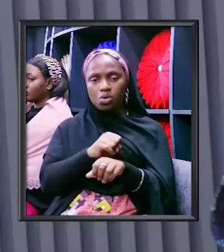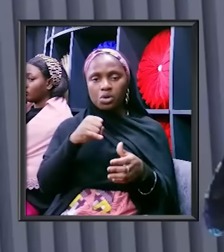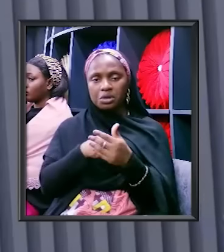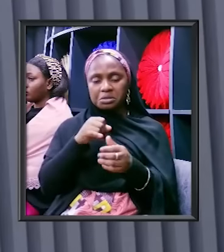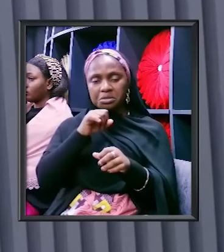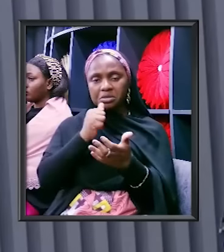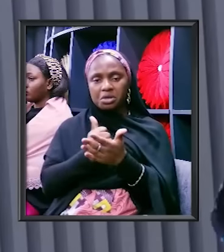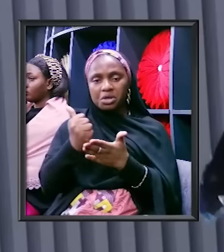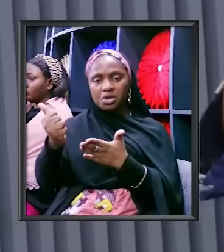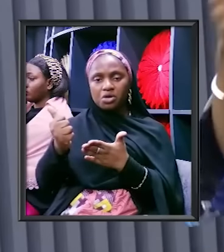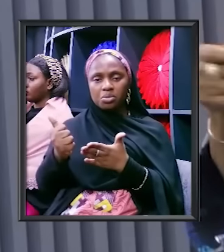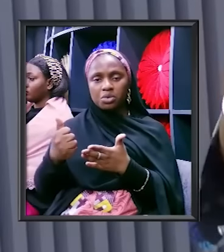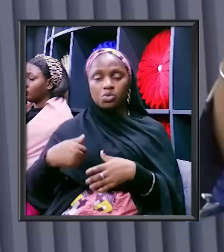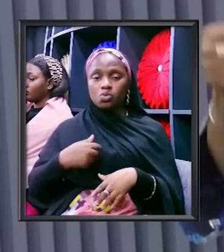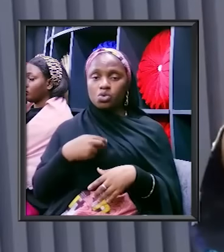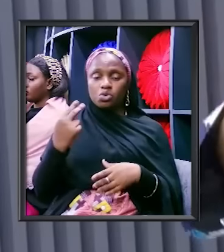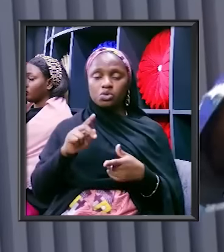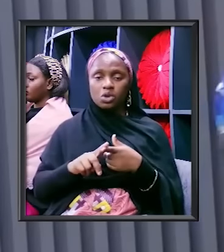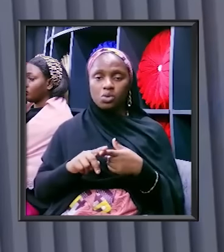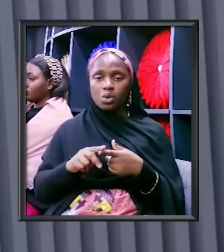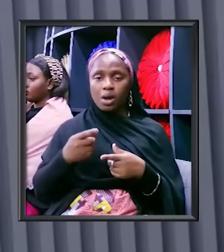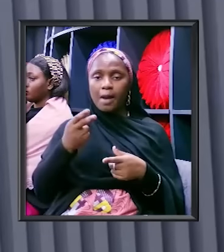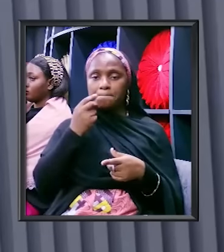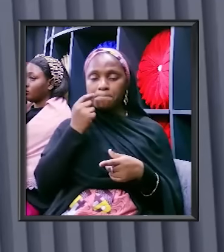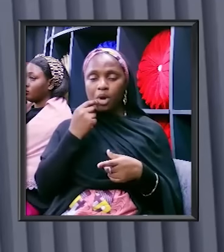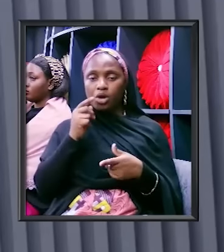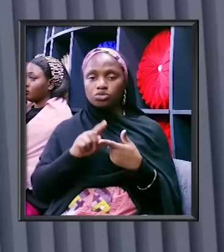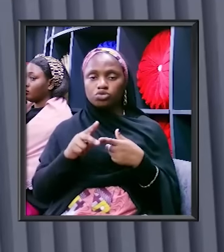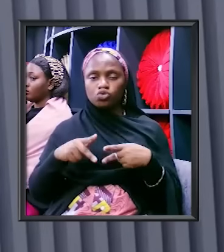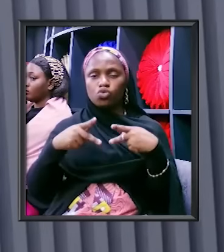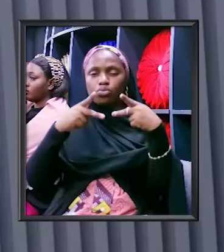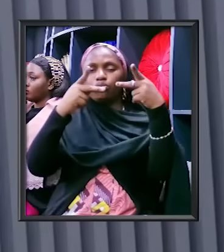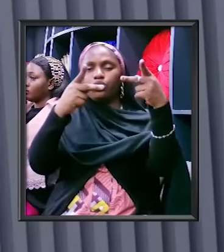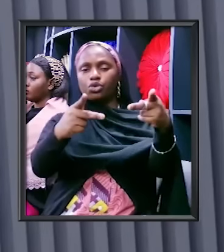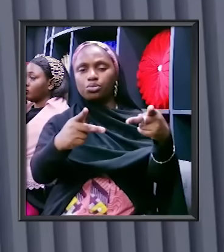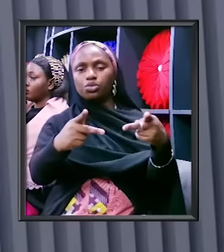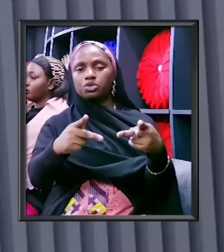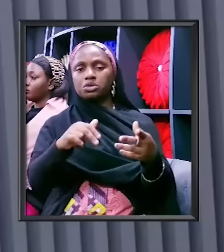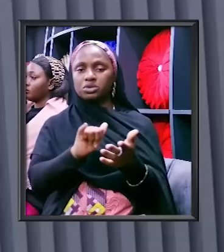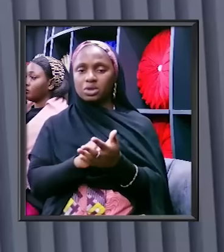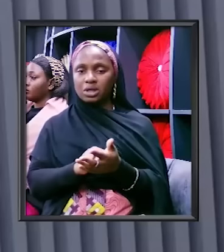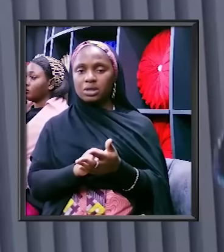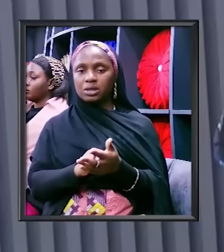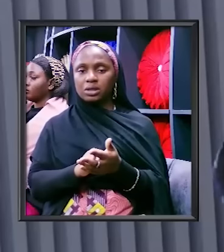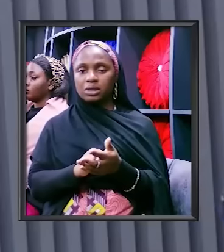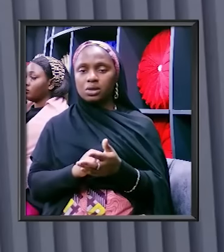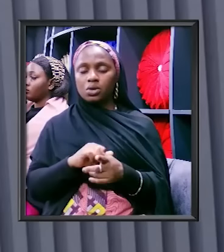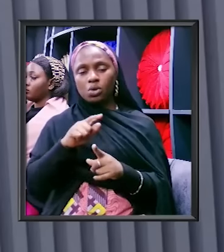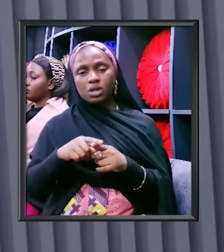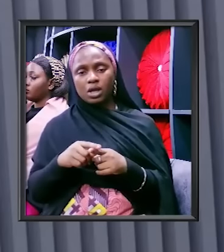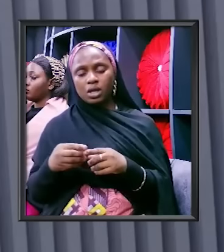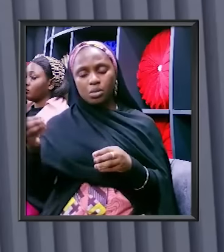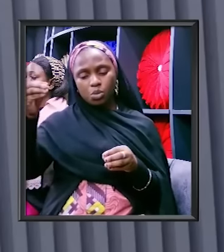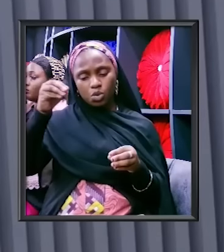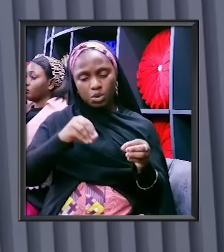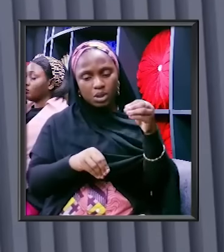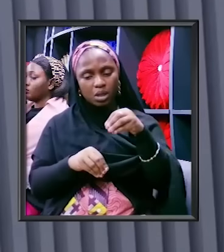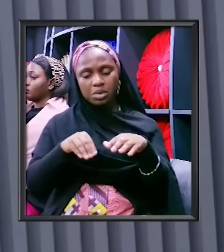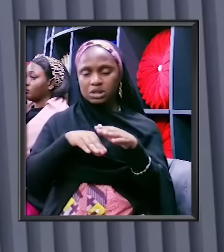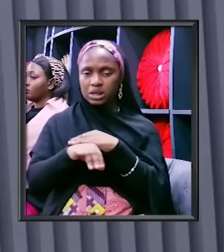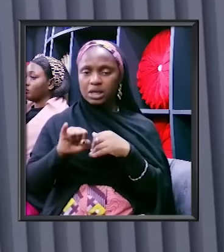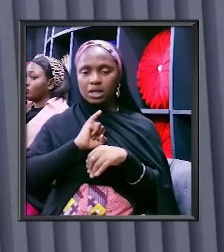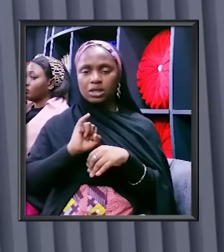go still use our mouth, they promote, they talk, say, see, now you make this, make it, make I take these things. When I engage them, I go bring back